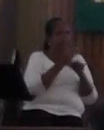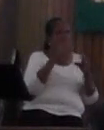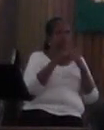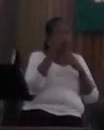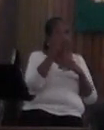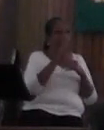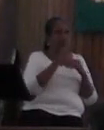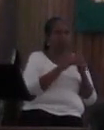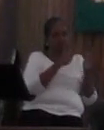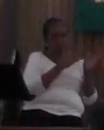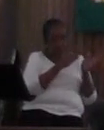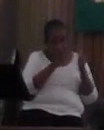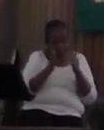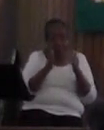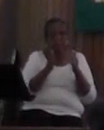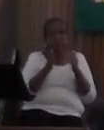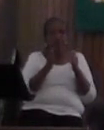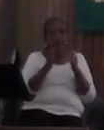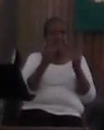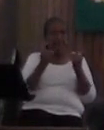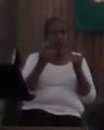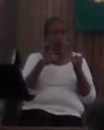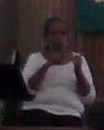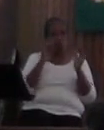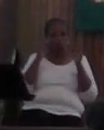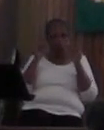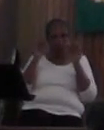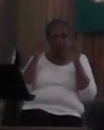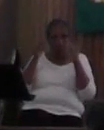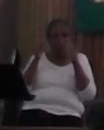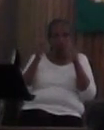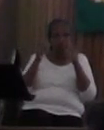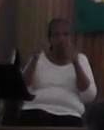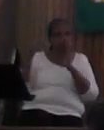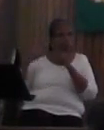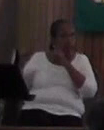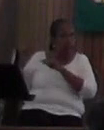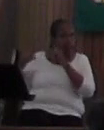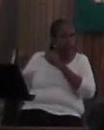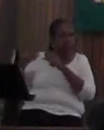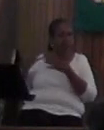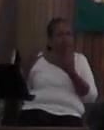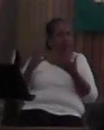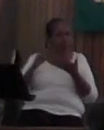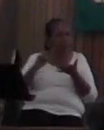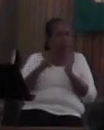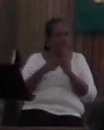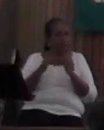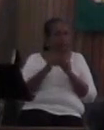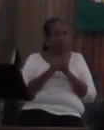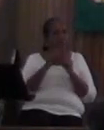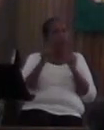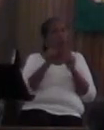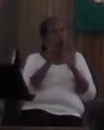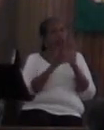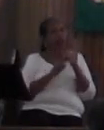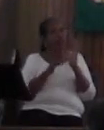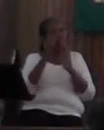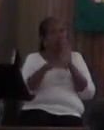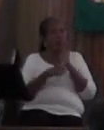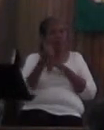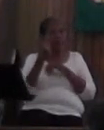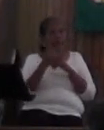look at our ancestors. What do we mean by that? When you look through chapter 11, you